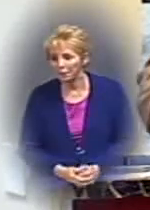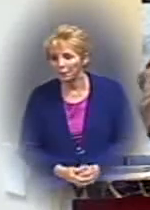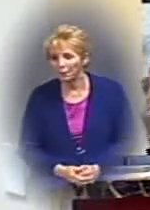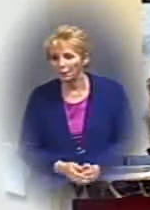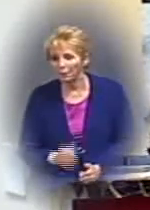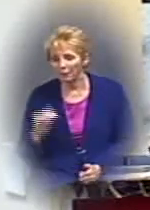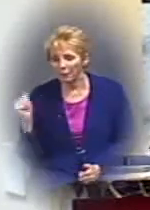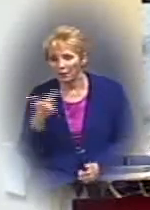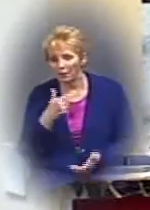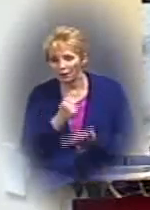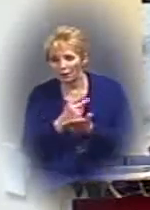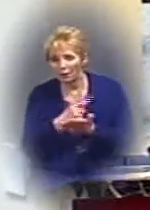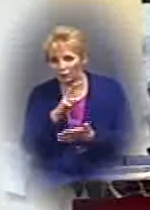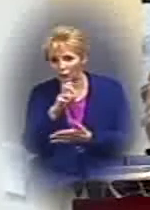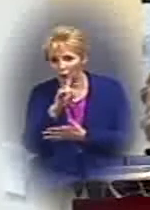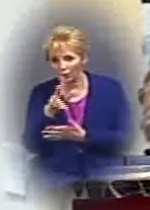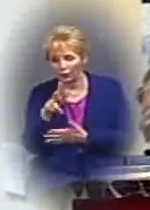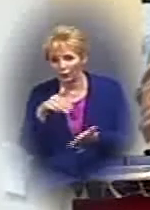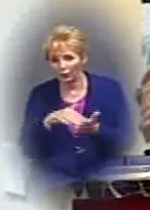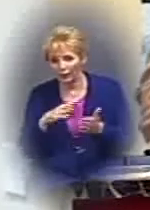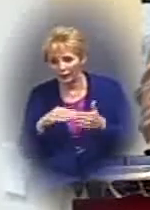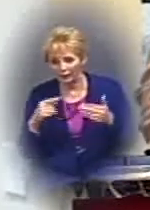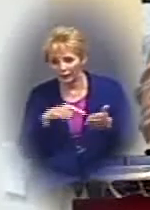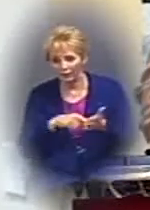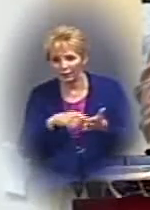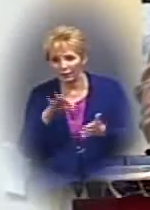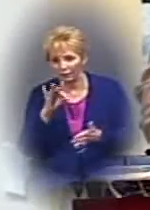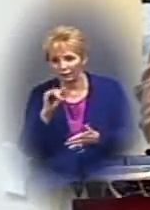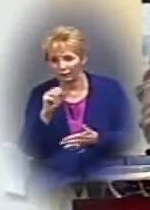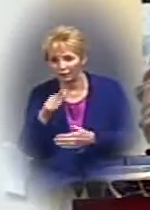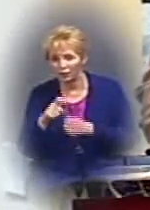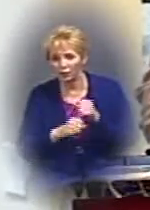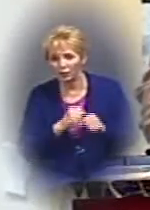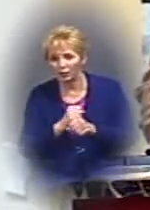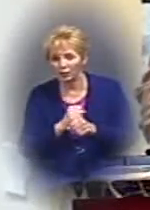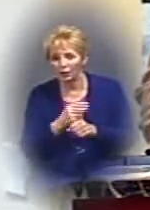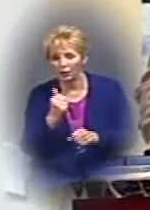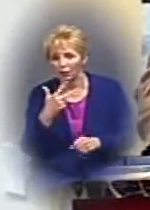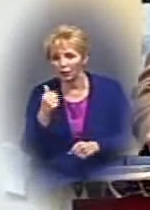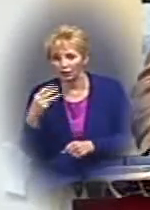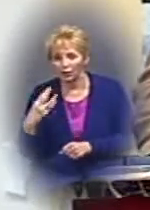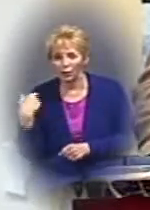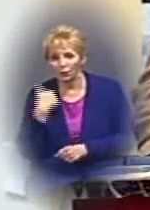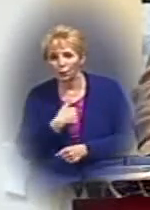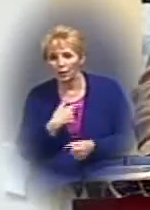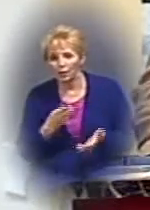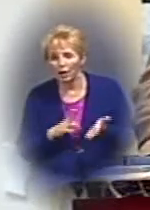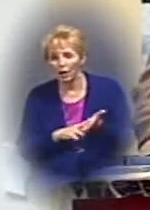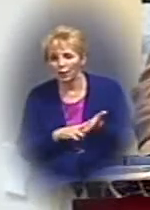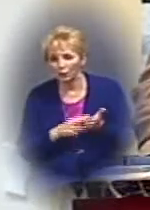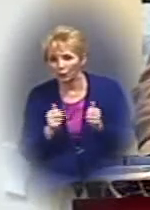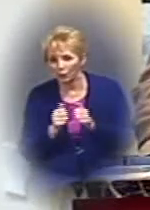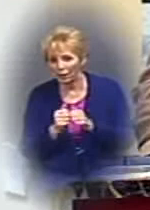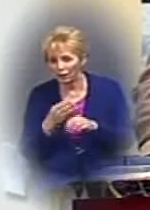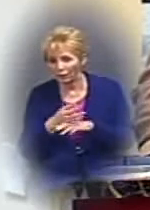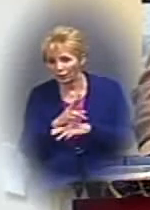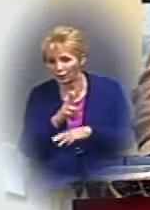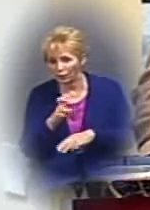You all approved $283,000 for fiscal year 2013 and 14, where we've contracted just a little